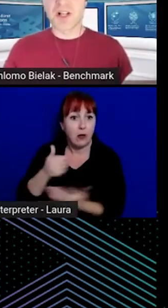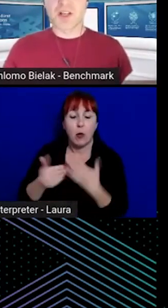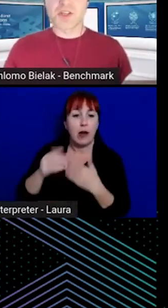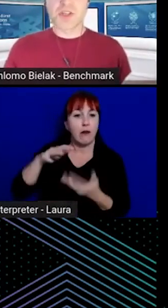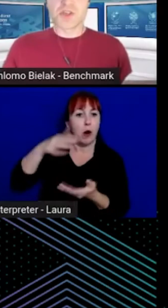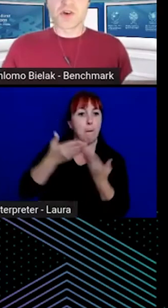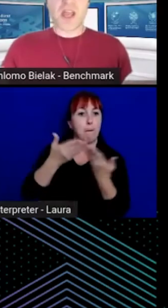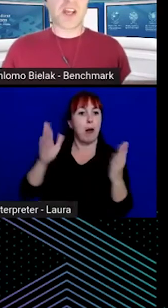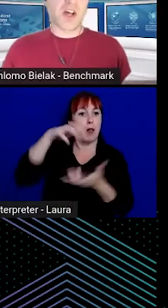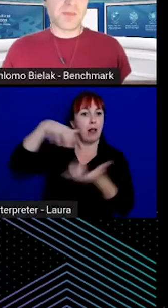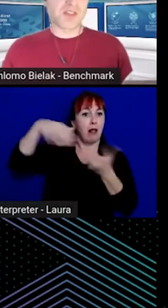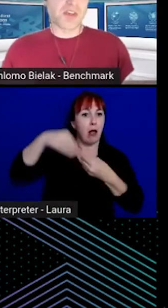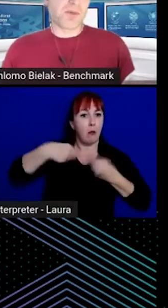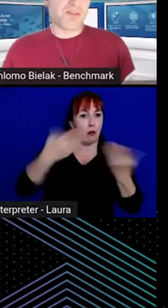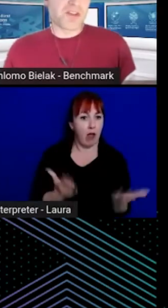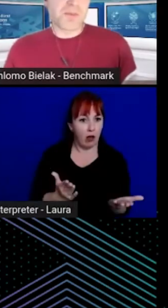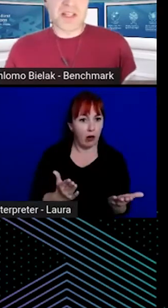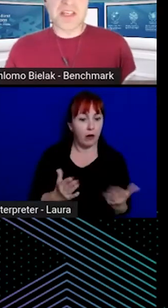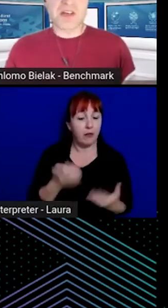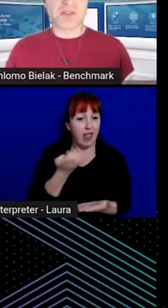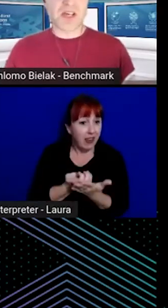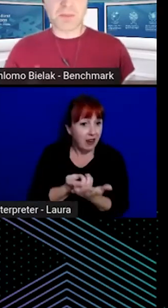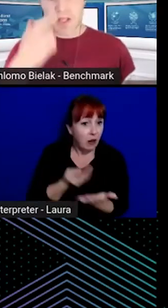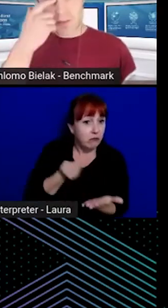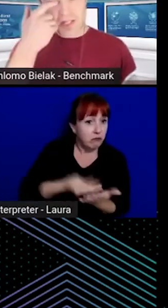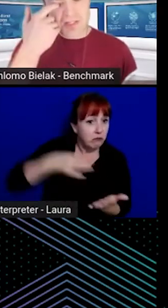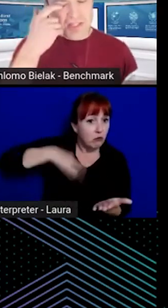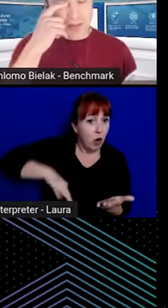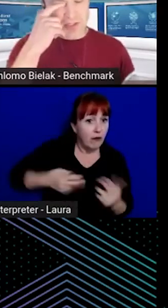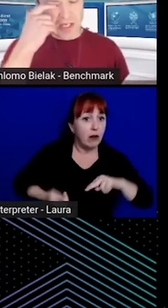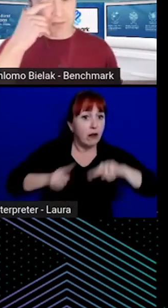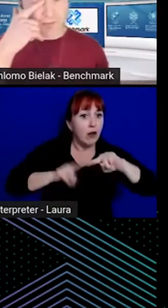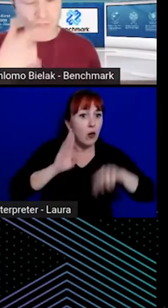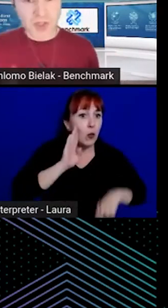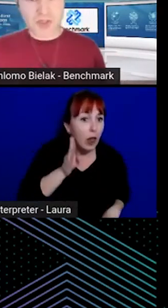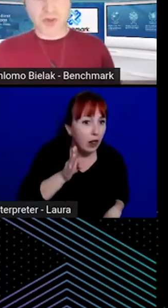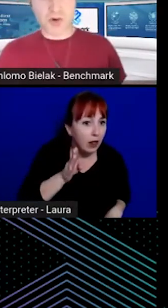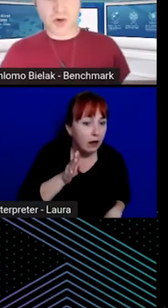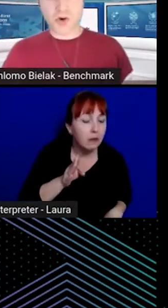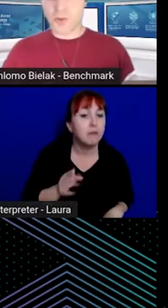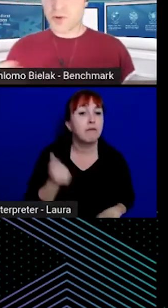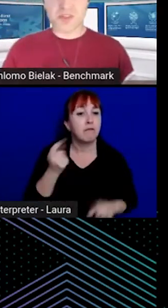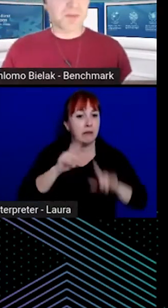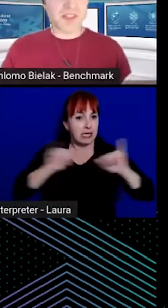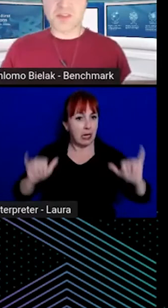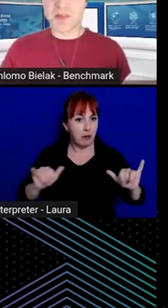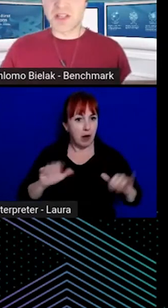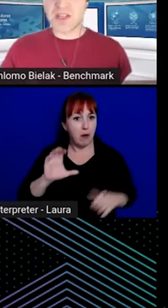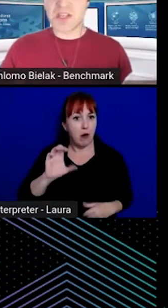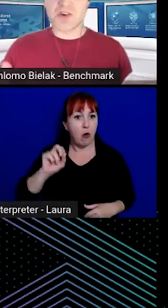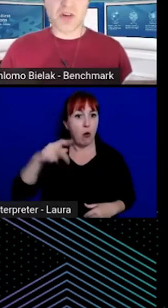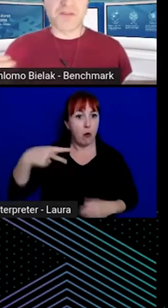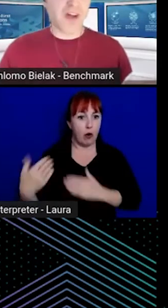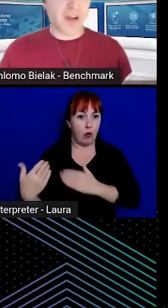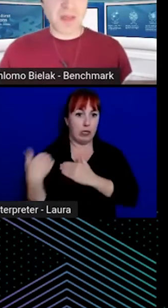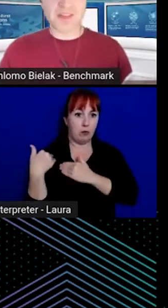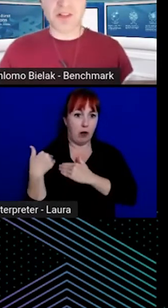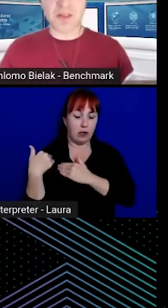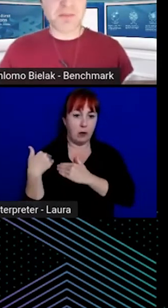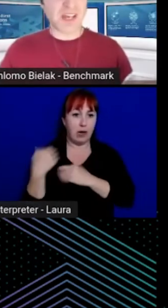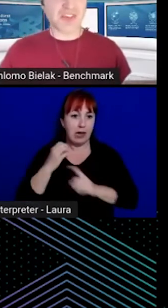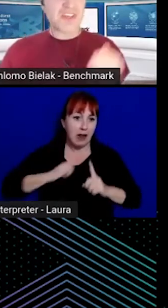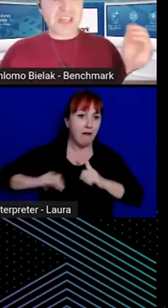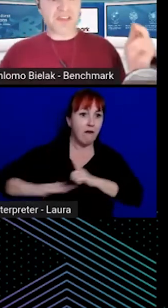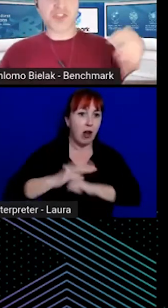provider, your economics, your profitability goes up, but at the same time, your corporate responsibility, your